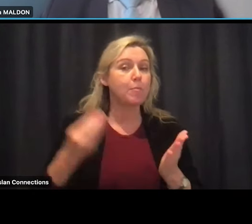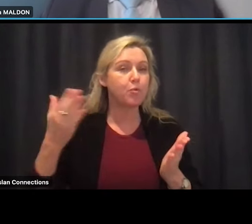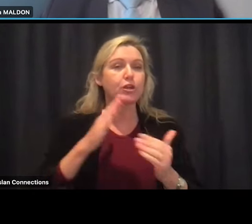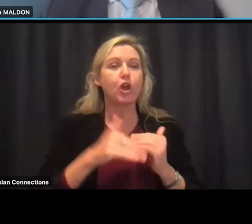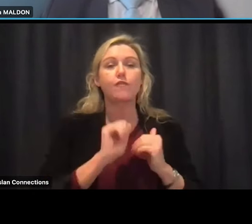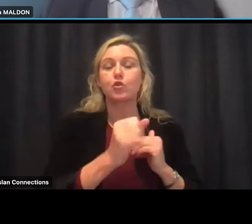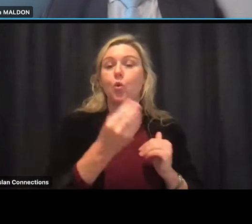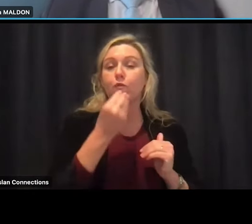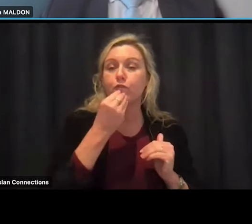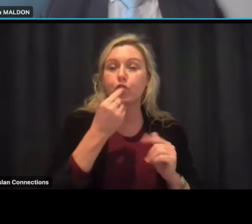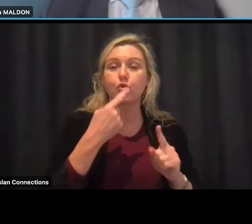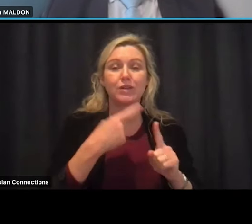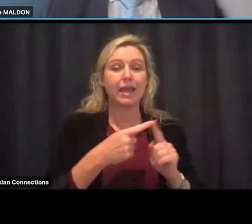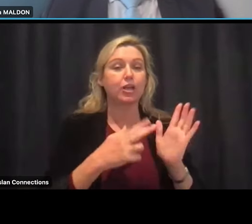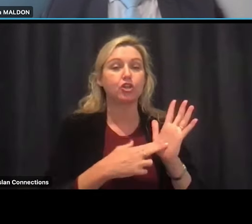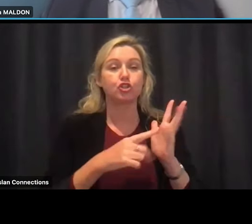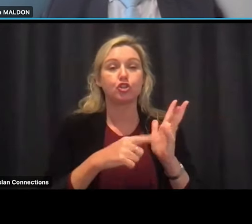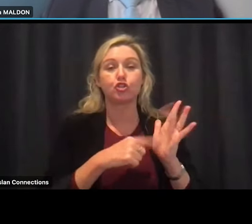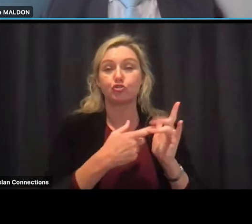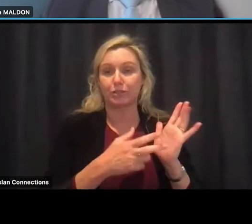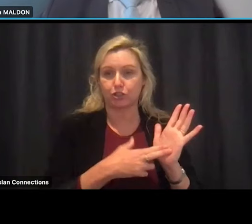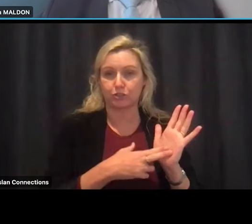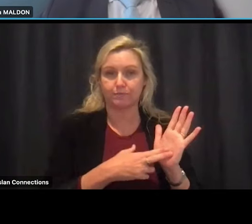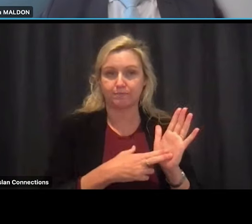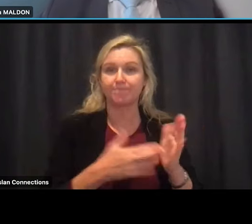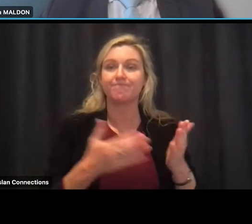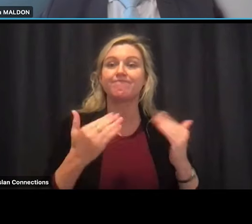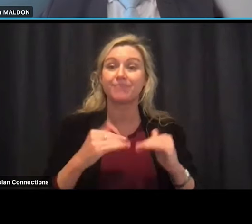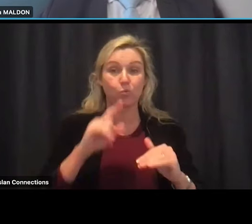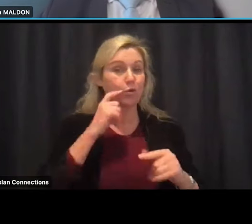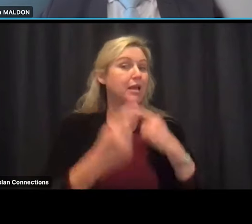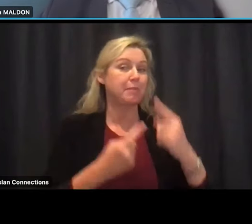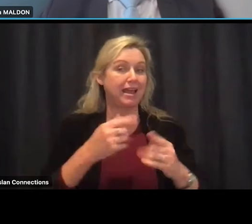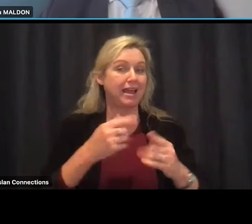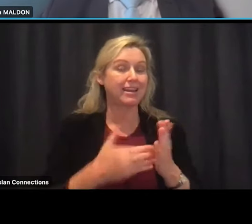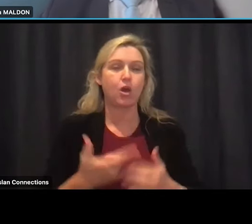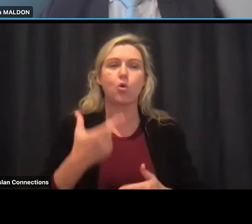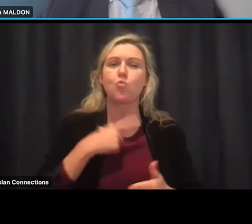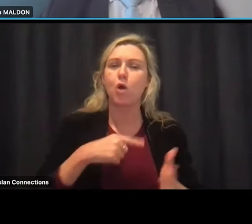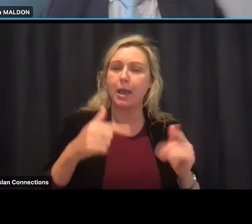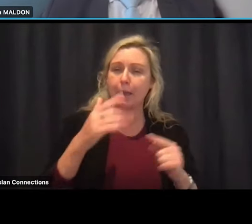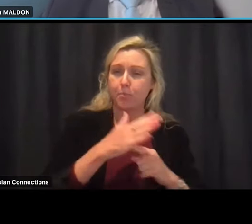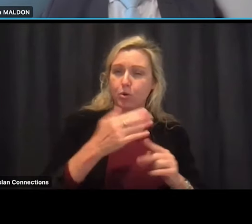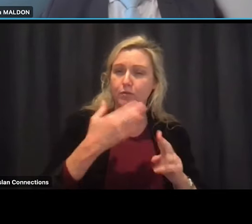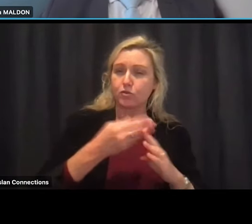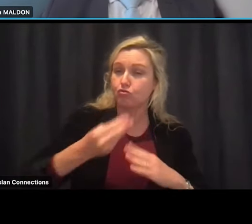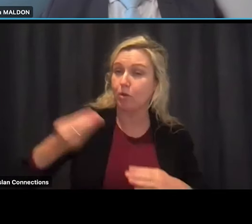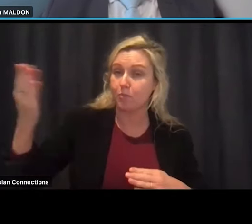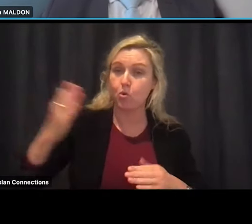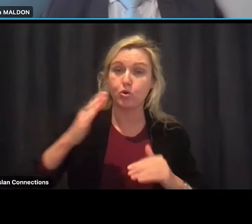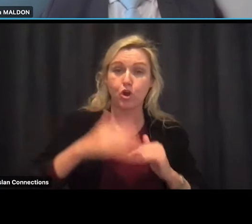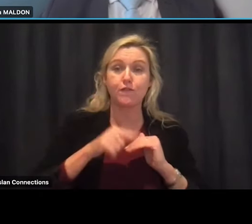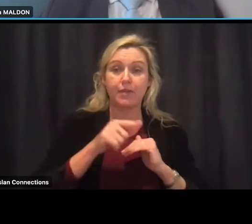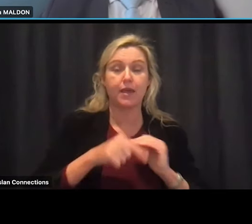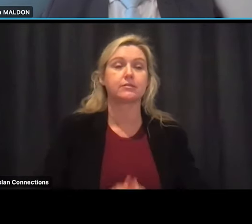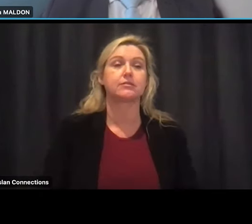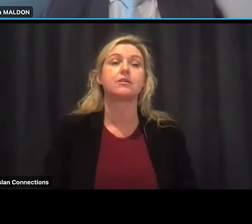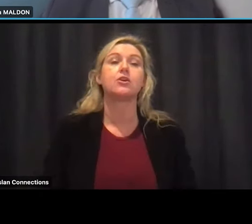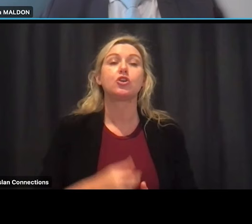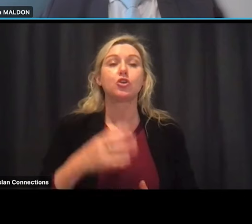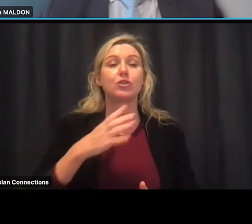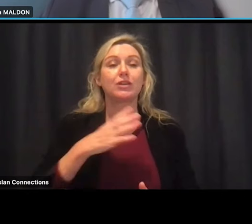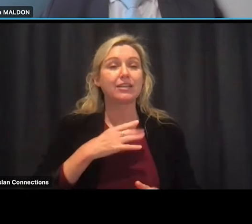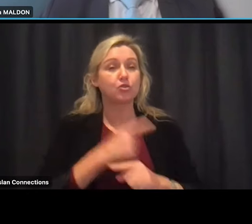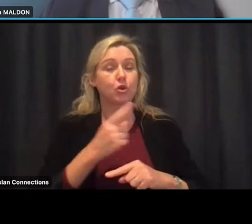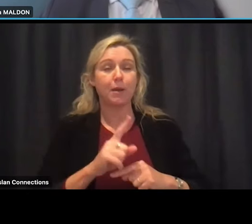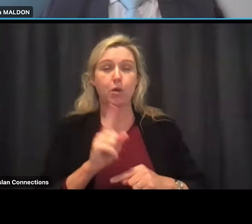about today. So why is food and nutrition reporting important? Your reporting is critical to enable us to understand what good looks